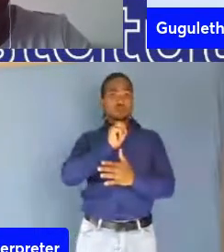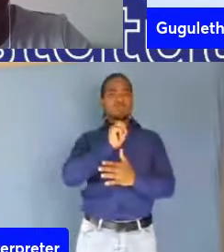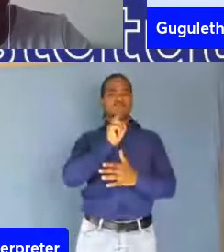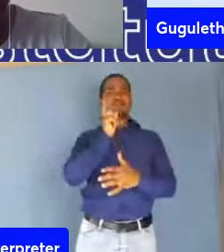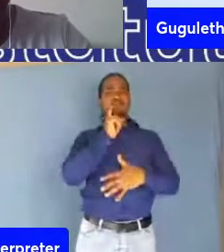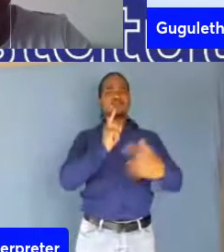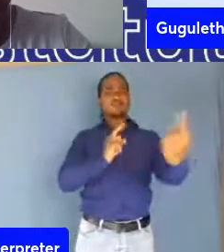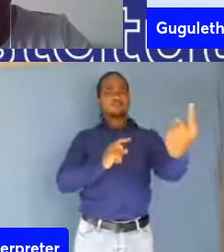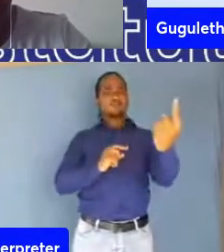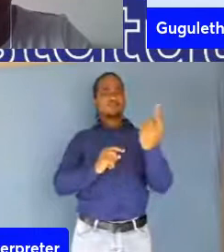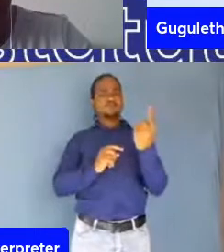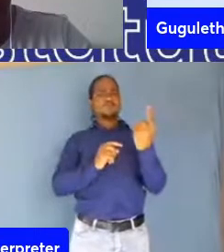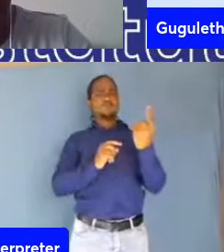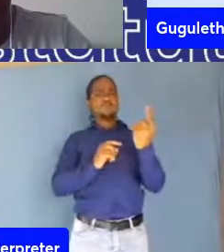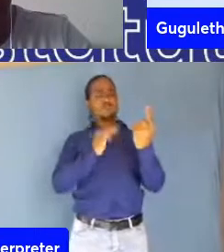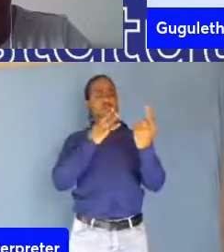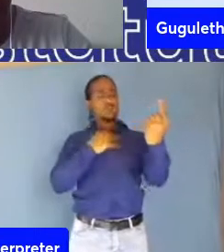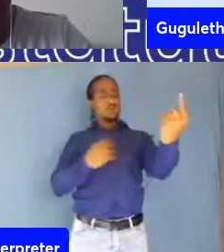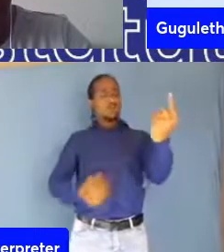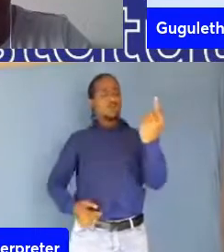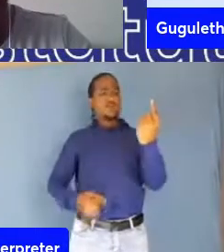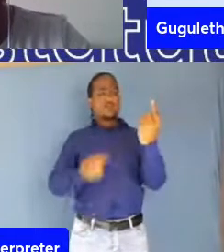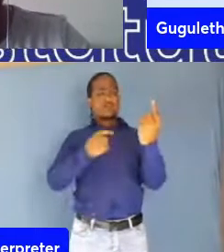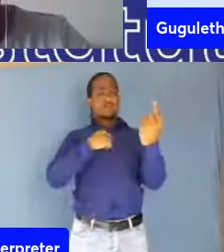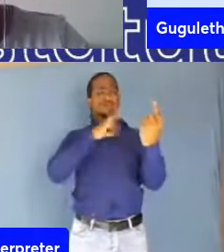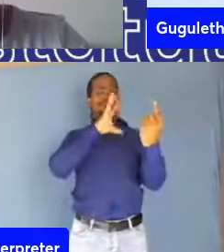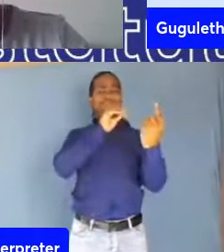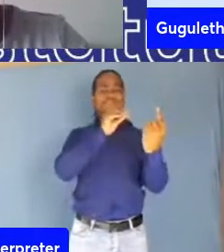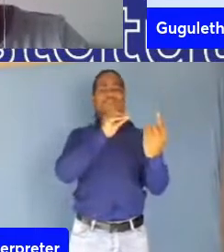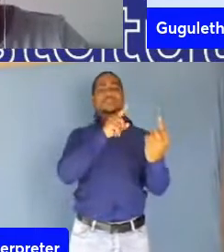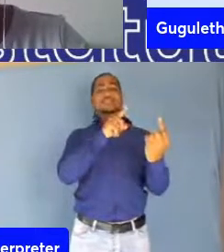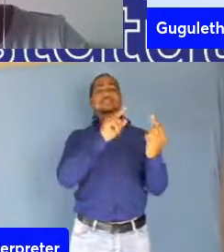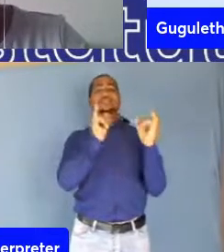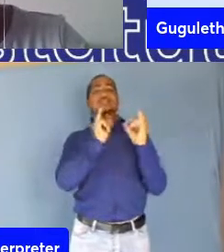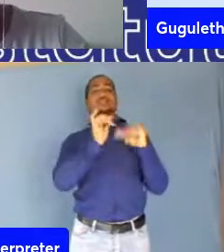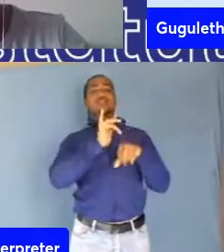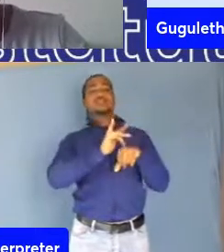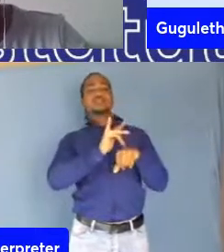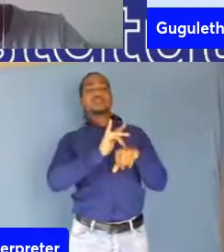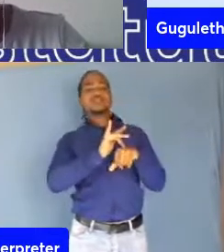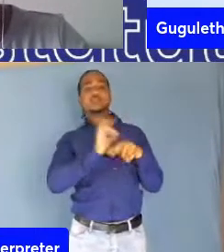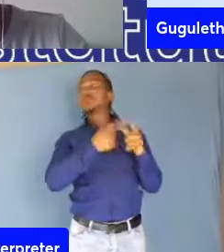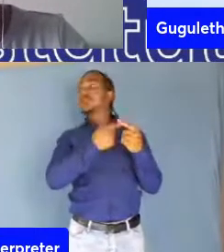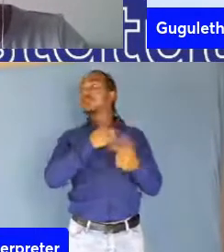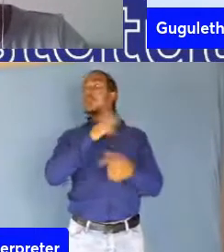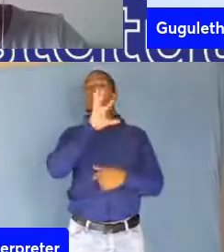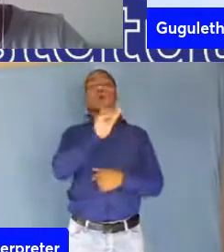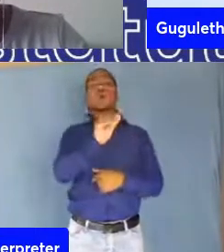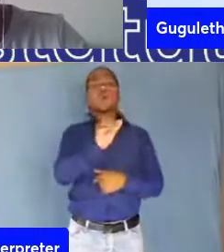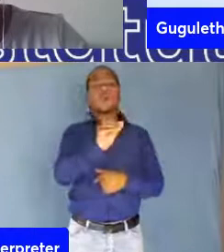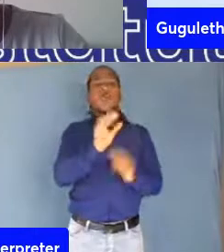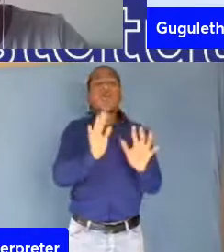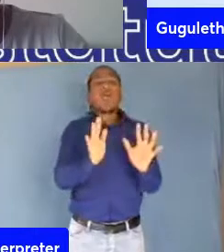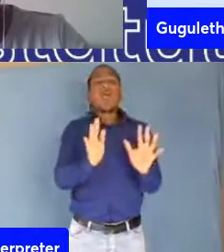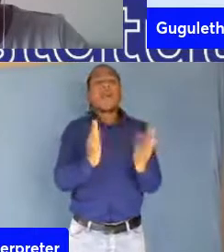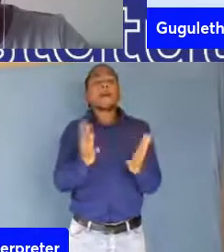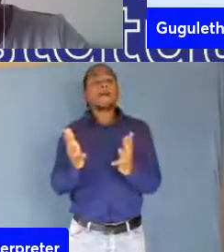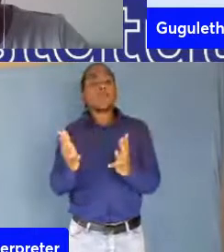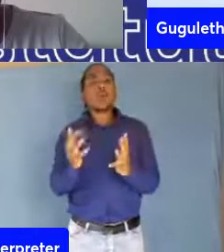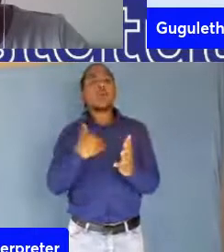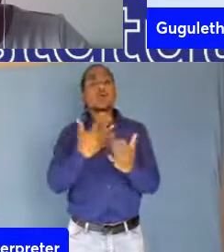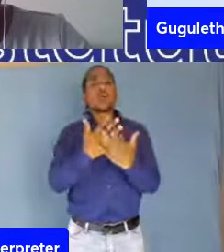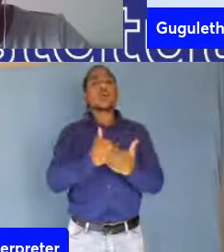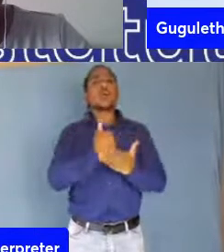the first thing would be sensitivity, and then would be to go about to take them to a healthcare institution. I think that's the first